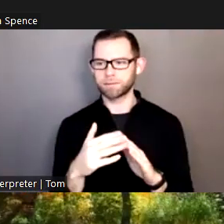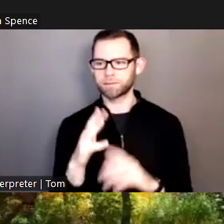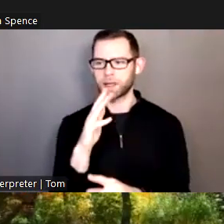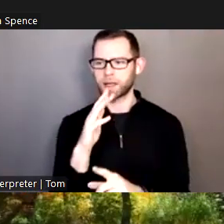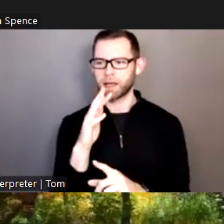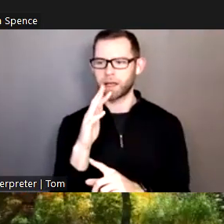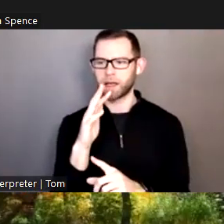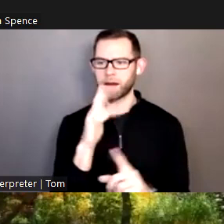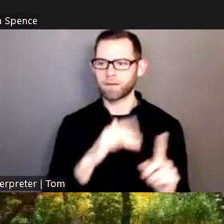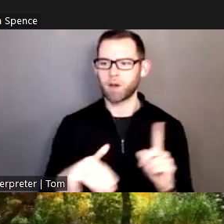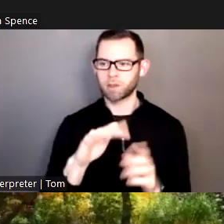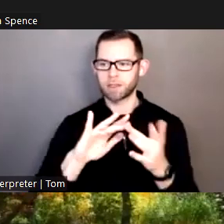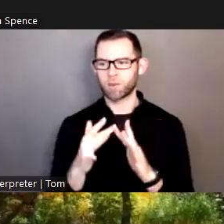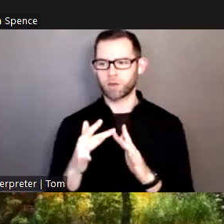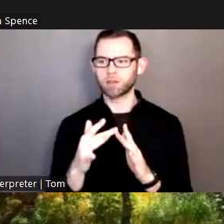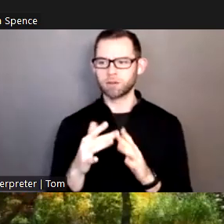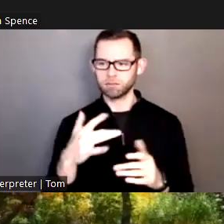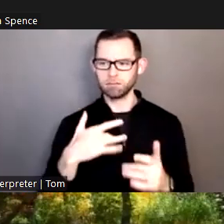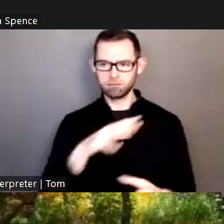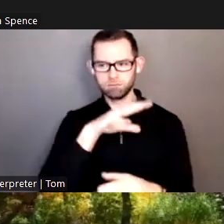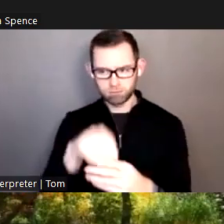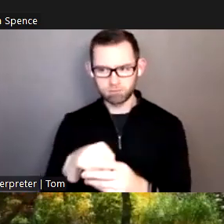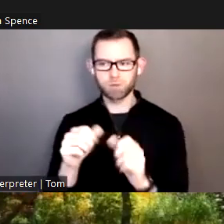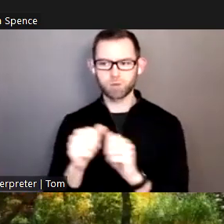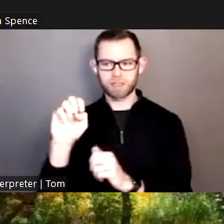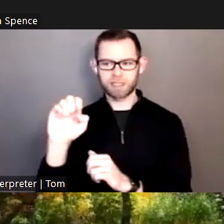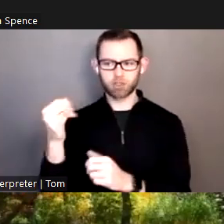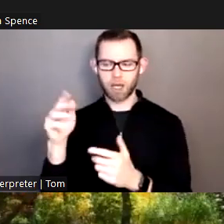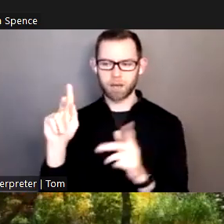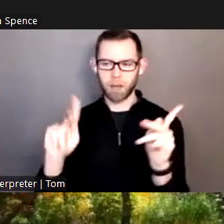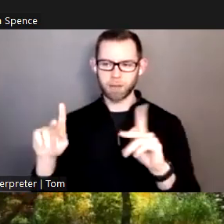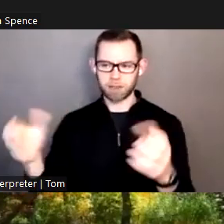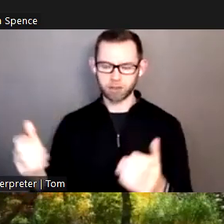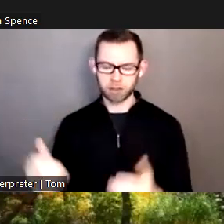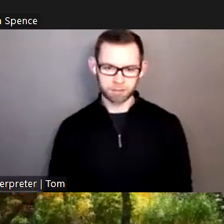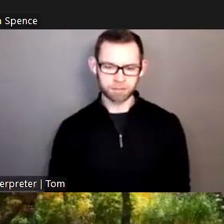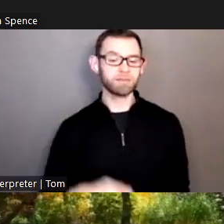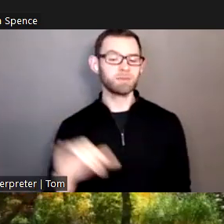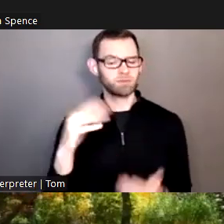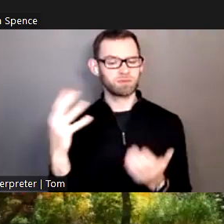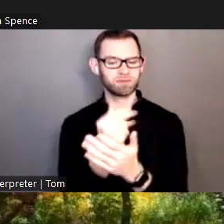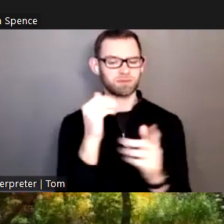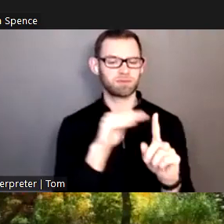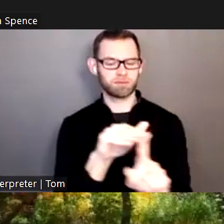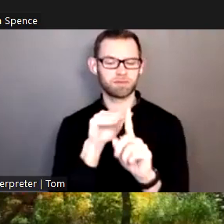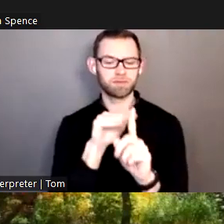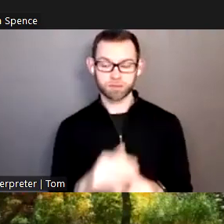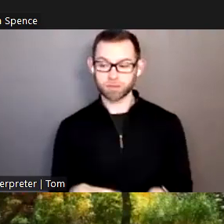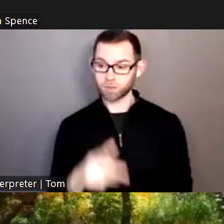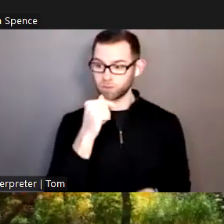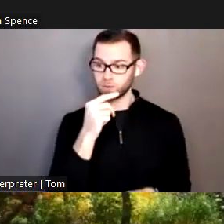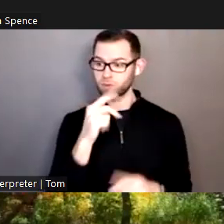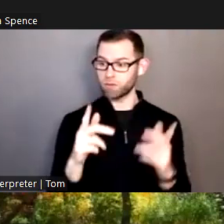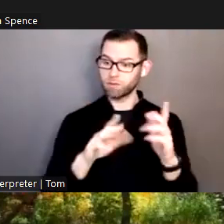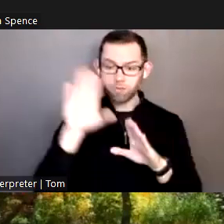Moi voulais speaking, mon if you parler have yo, your hand mon raised, parler yo, please remember to just songer speak slowly and parler slowly lentement before you speak, et puis dire